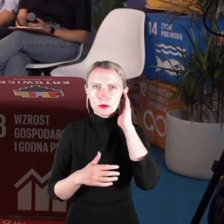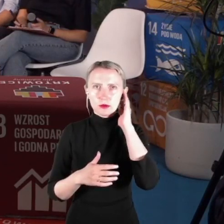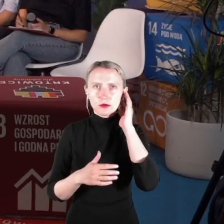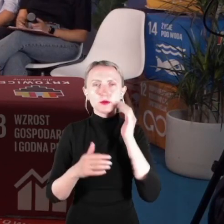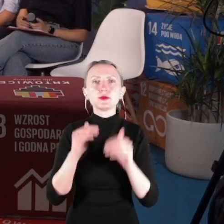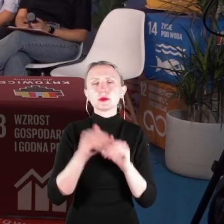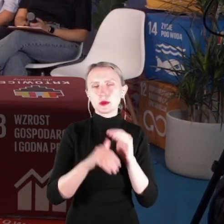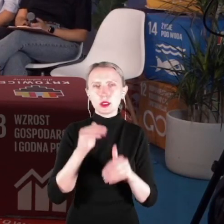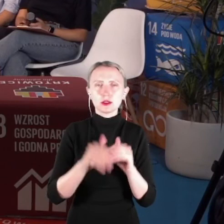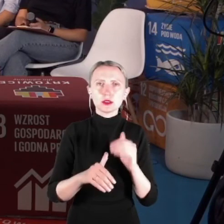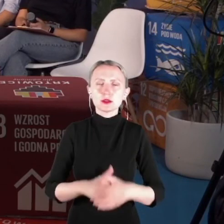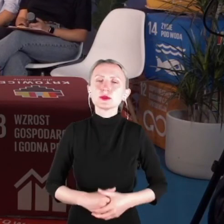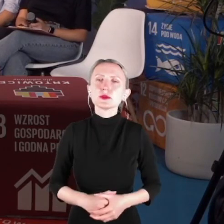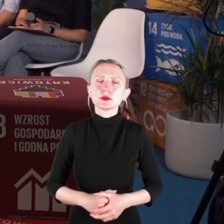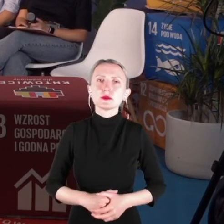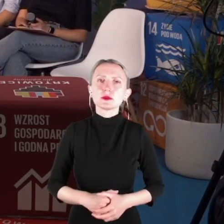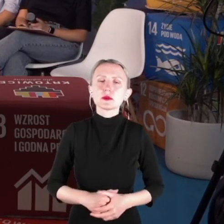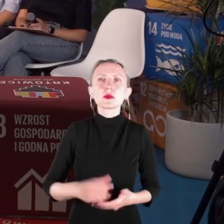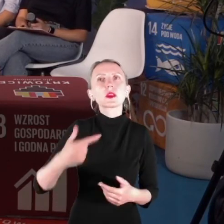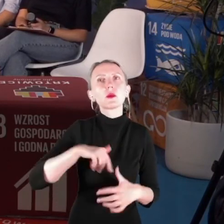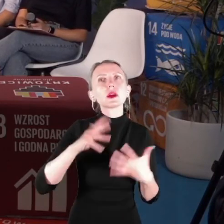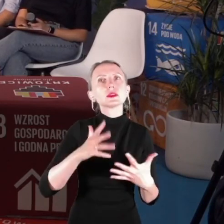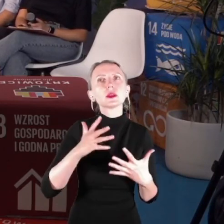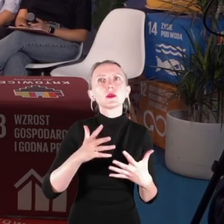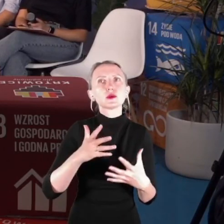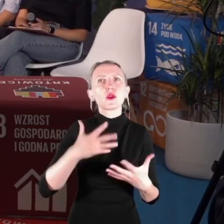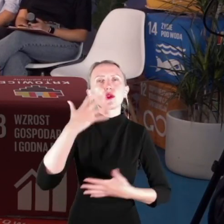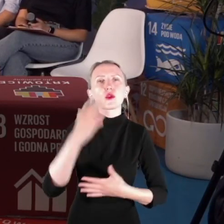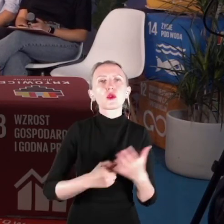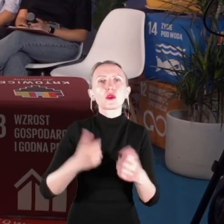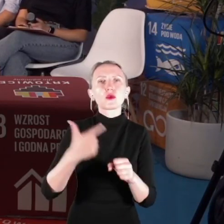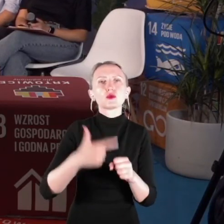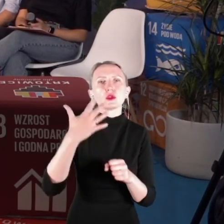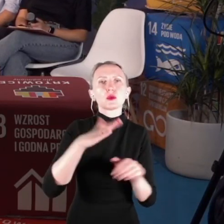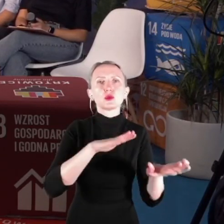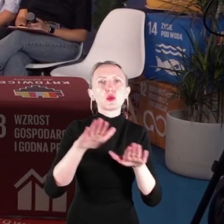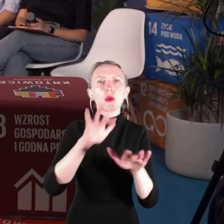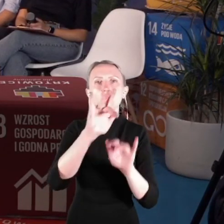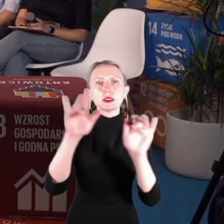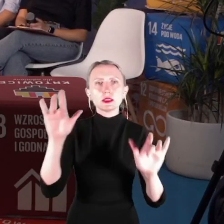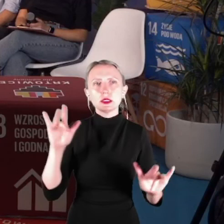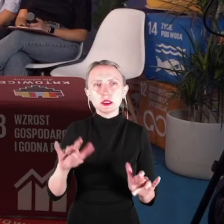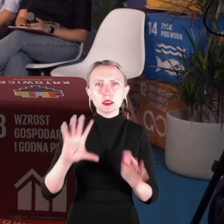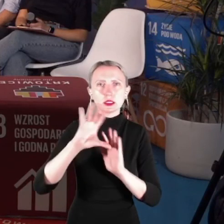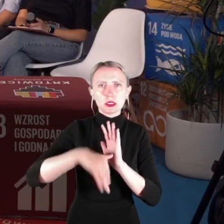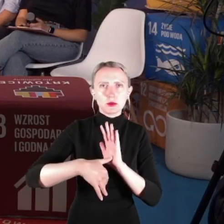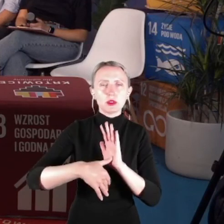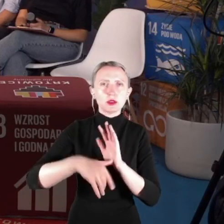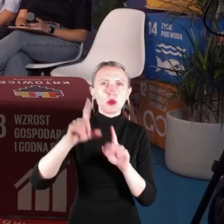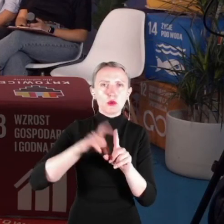going to implement it in 25 spaces in the city in October. For